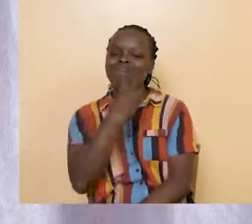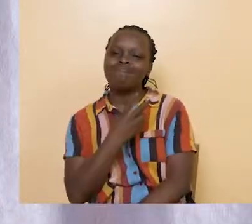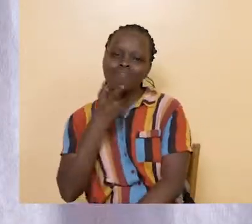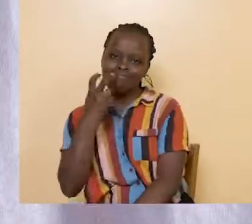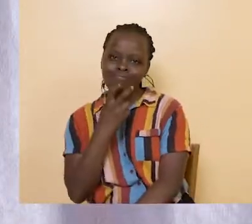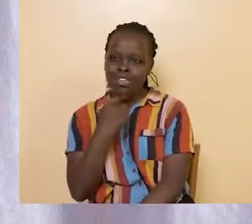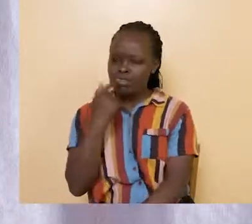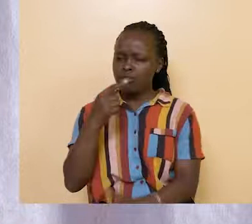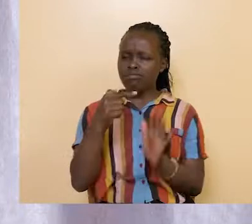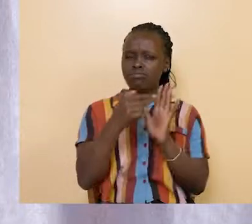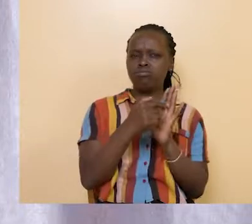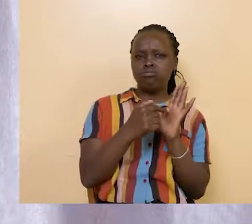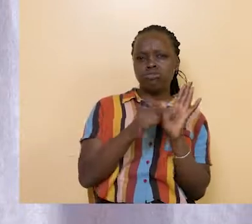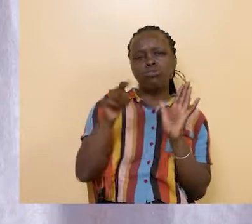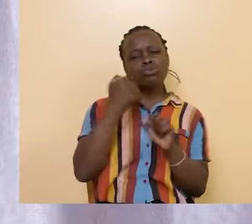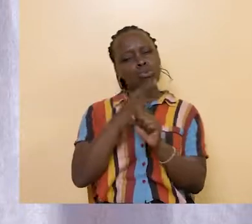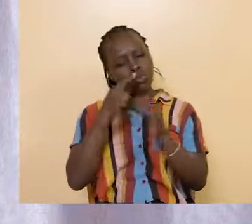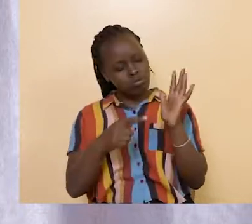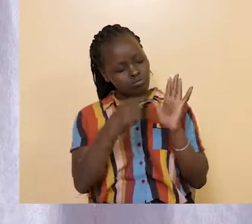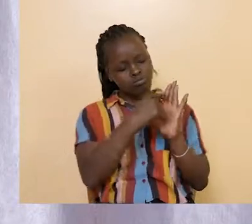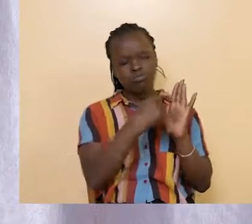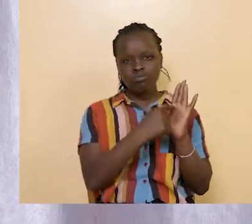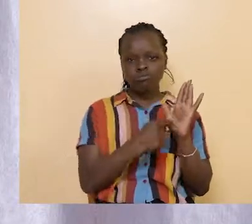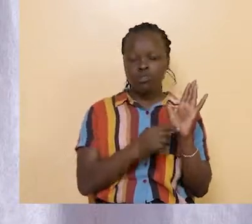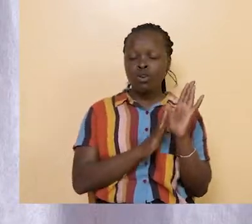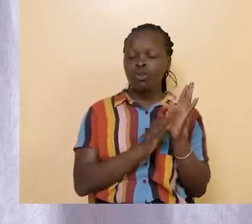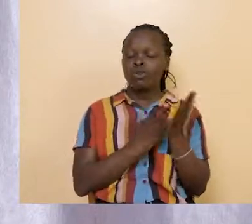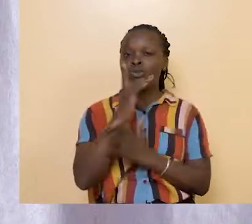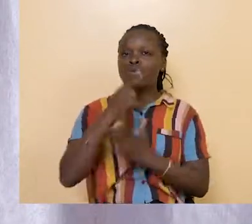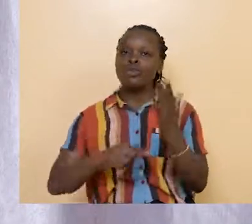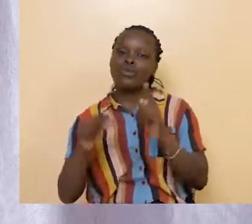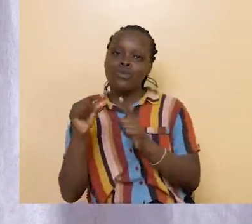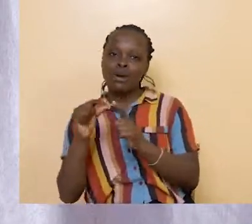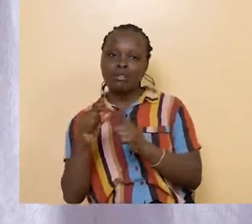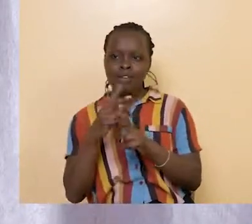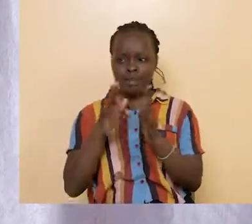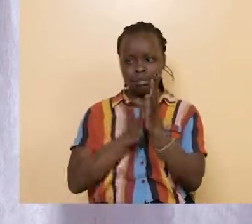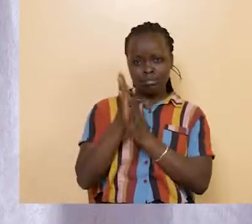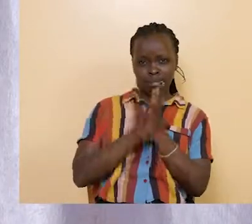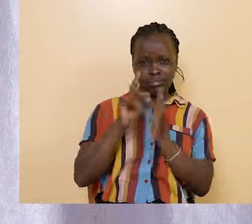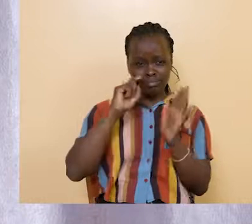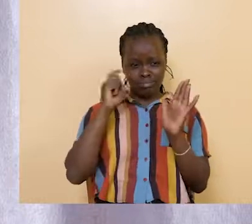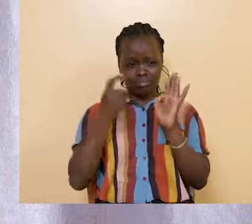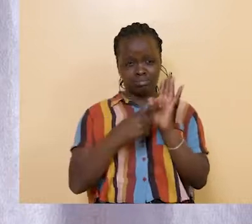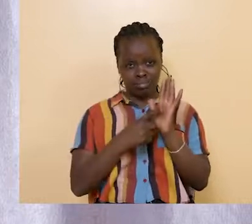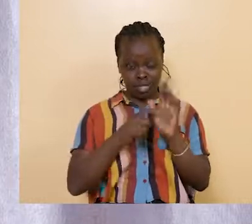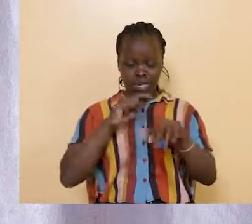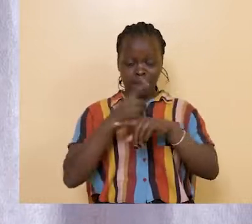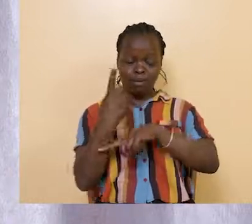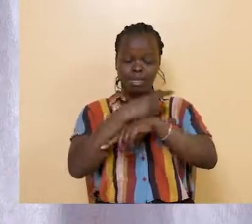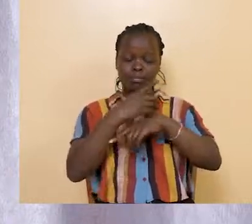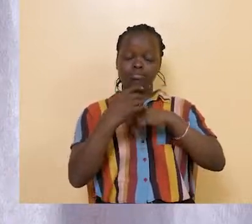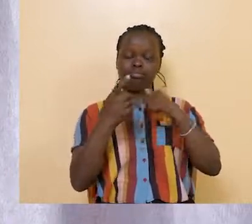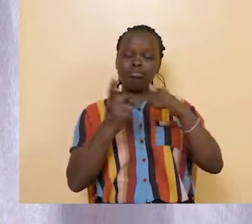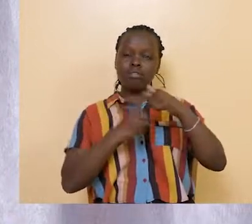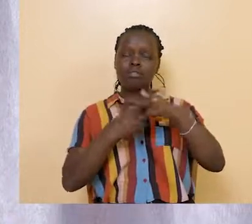him the manifesto for life by his spoken word. And it's interesting to note that at the end of day six, when God